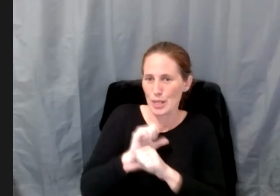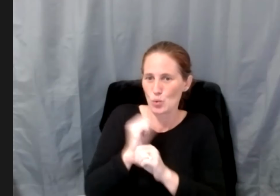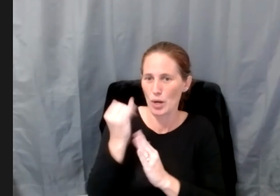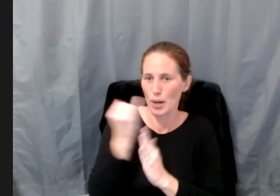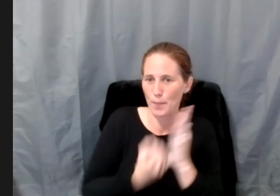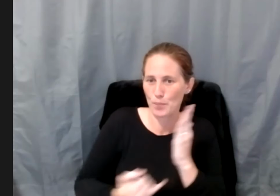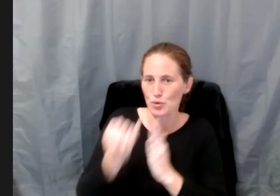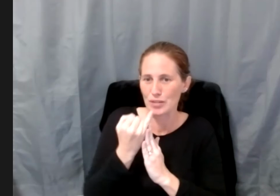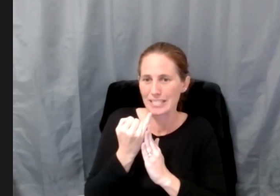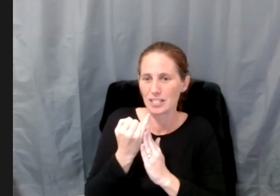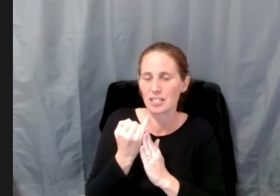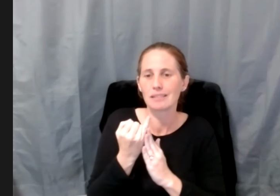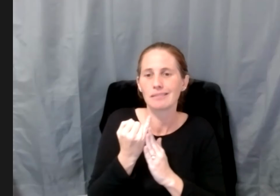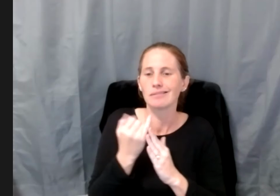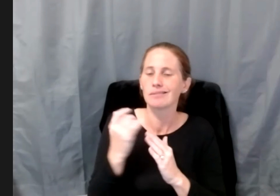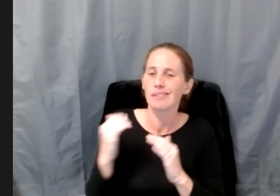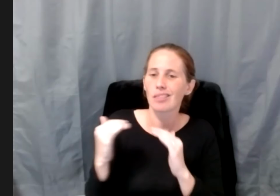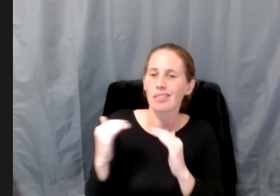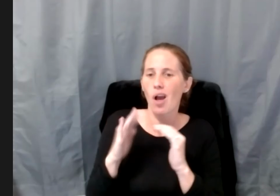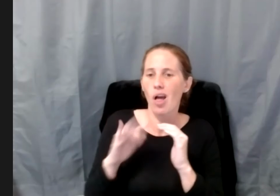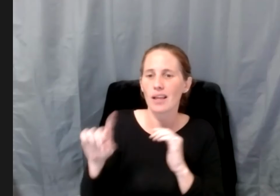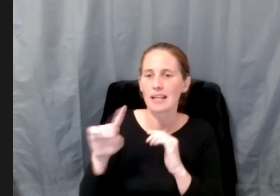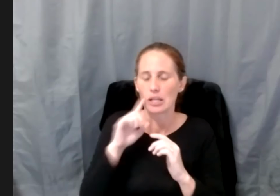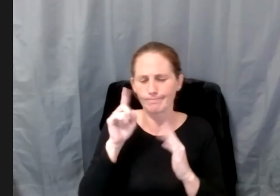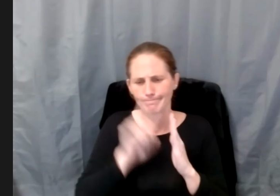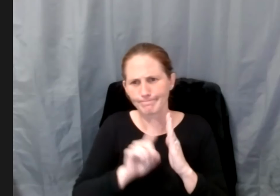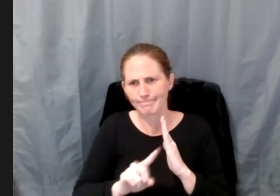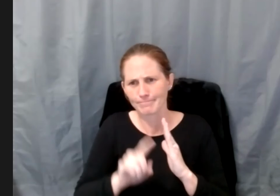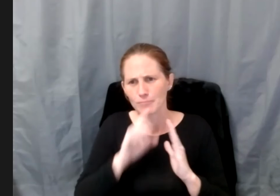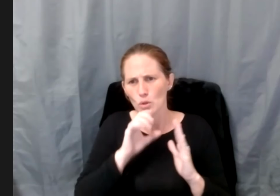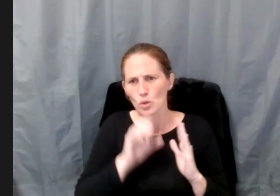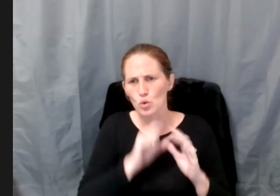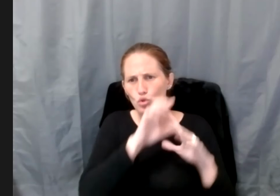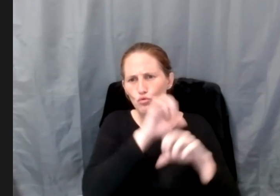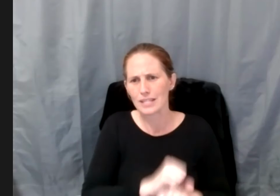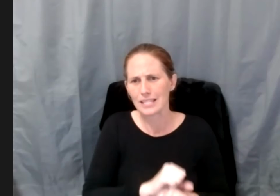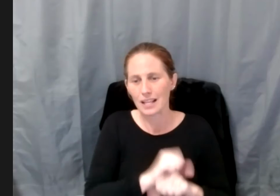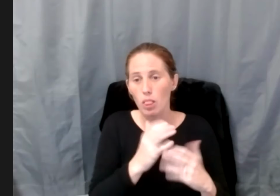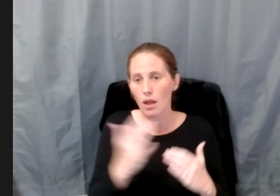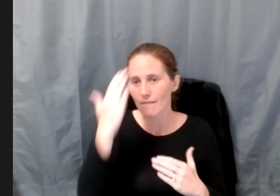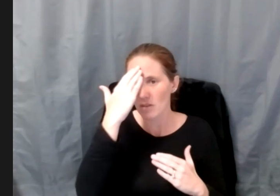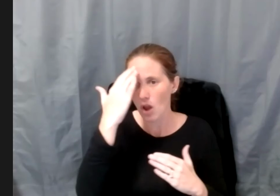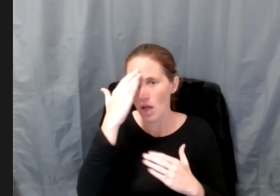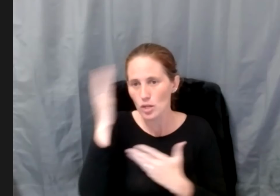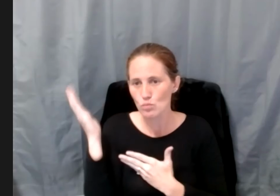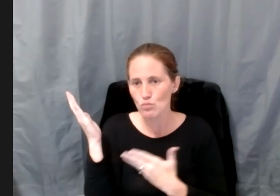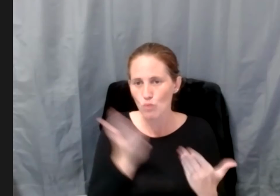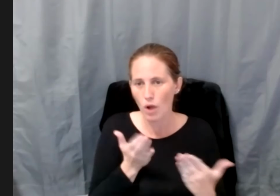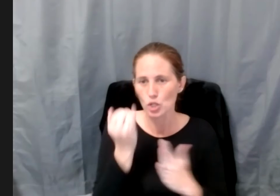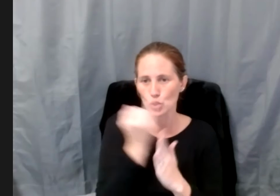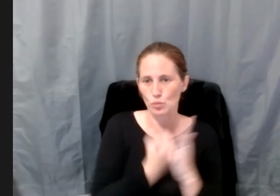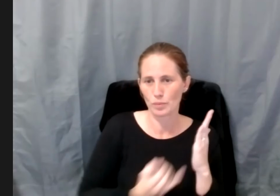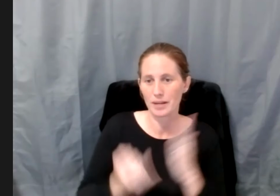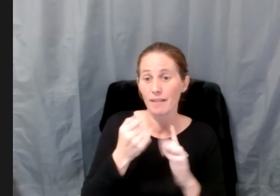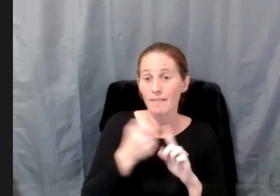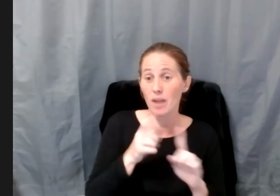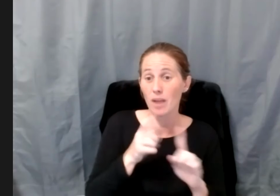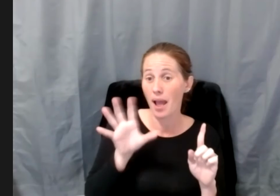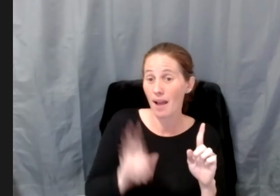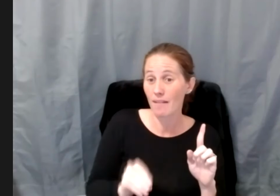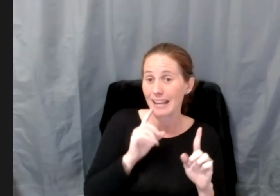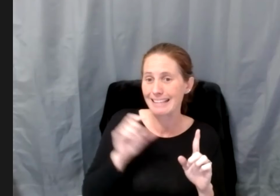of ours at Le Mans Heritage Trust Fund. They're looking at the oral traditions. There was a lot of knowledge brought to Mauritius from Africa and from